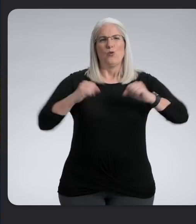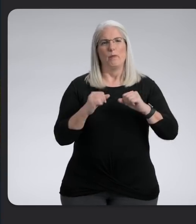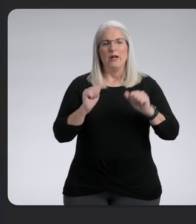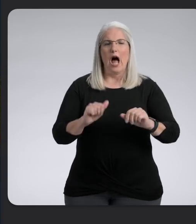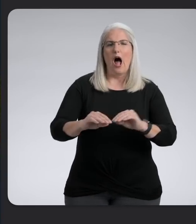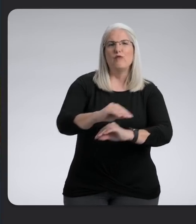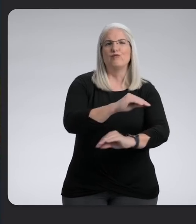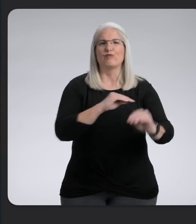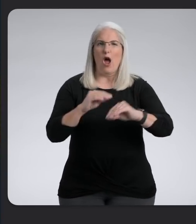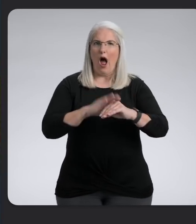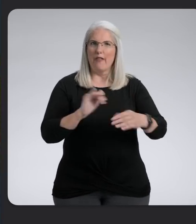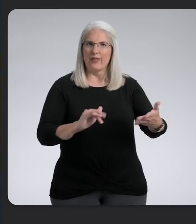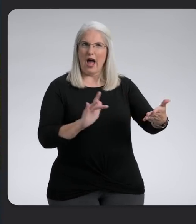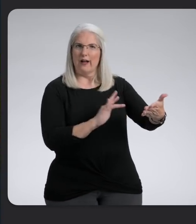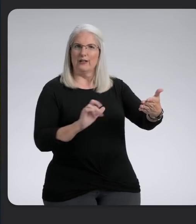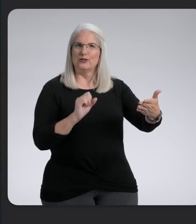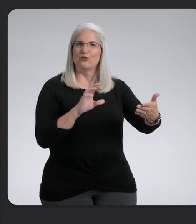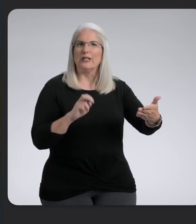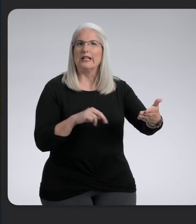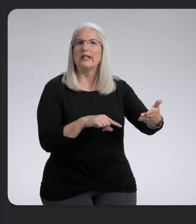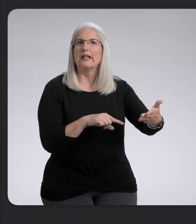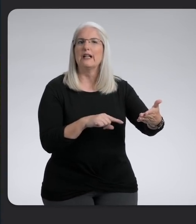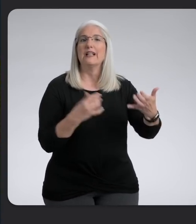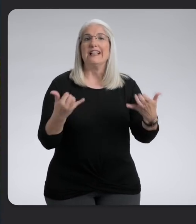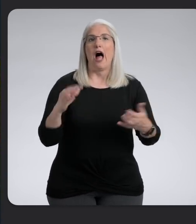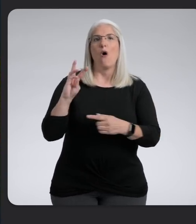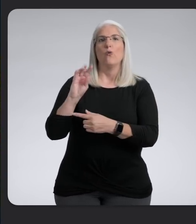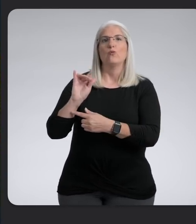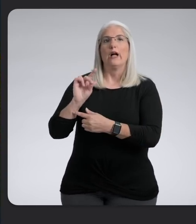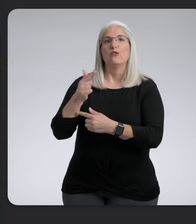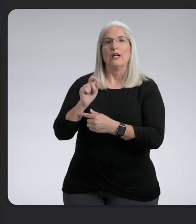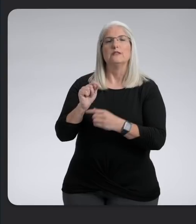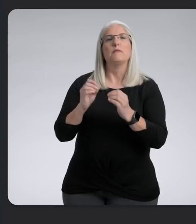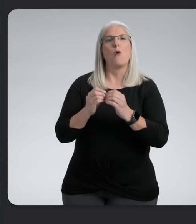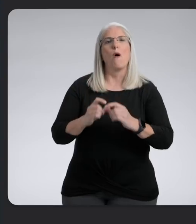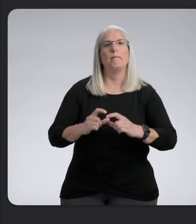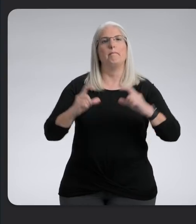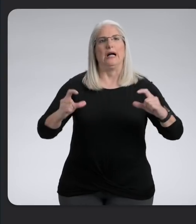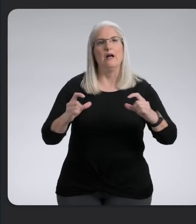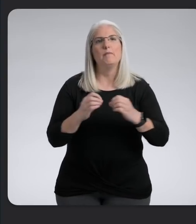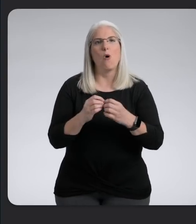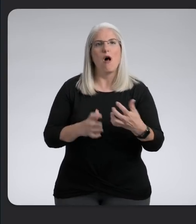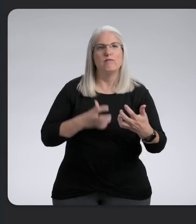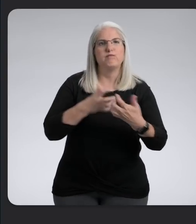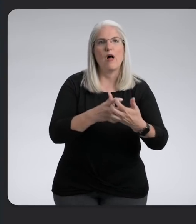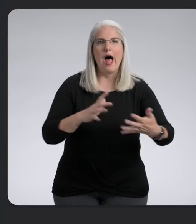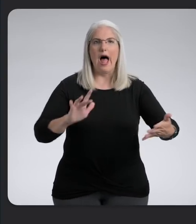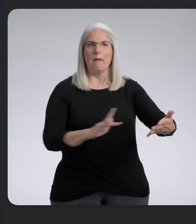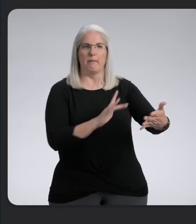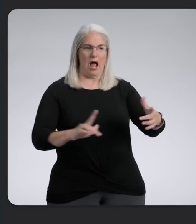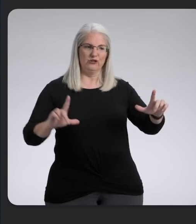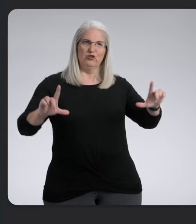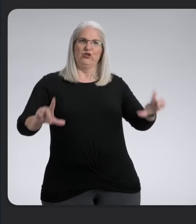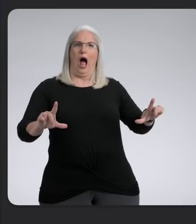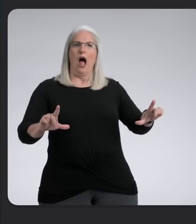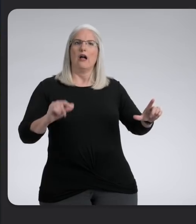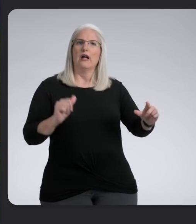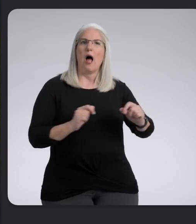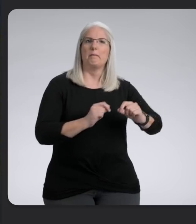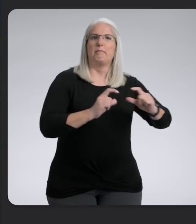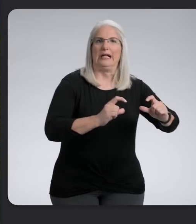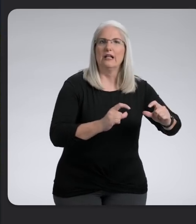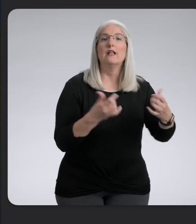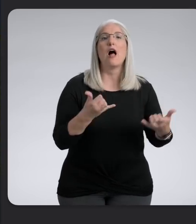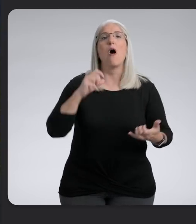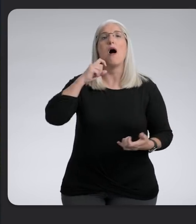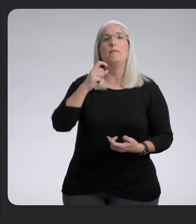we're adding a new larger format for widgets designed just for iPad's larger display. Here's the new Apple TV widget. I can easily dive